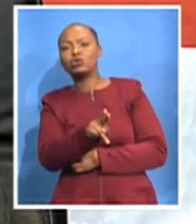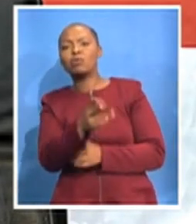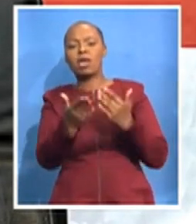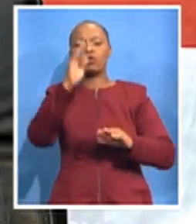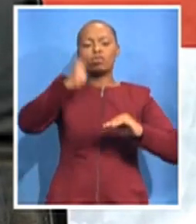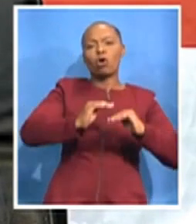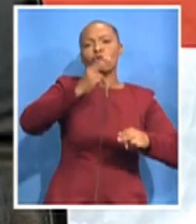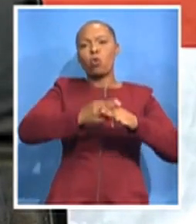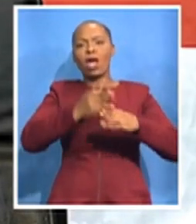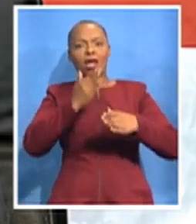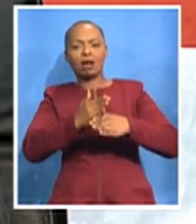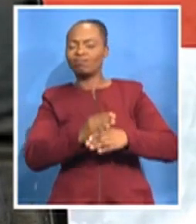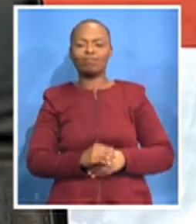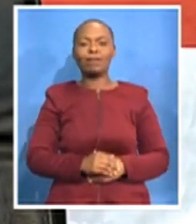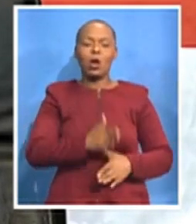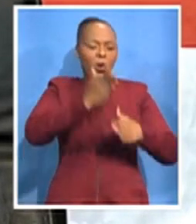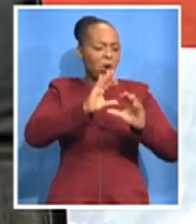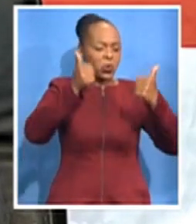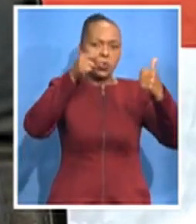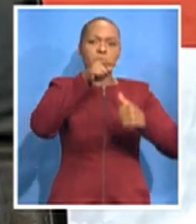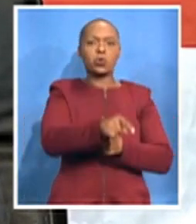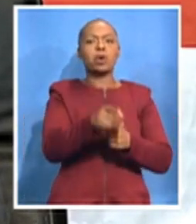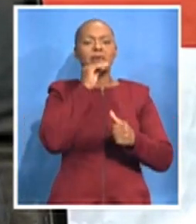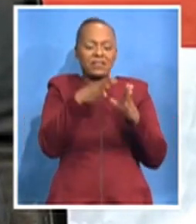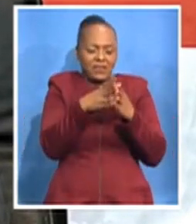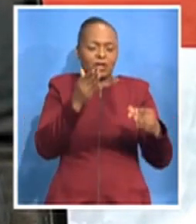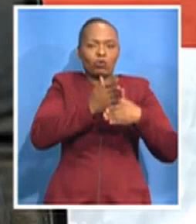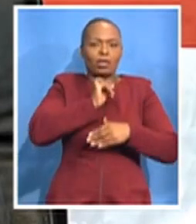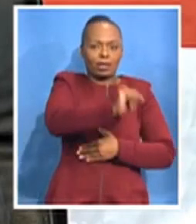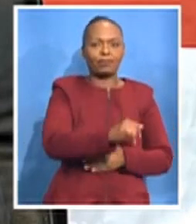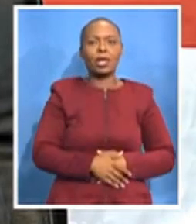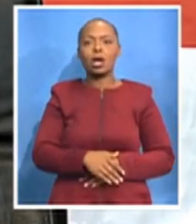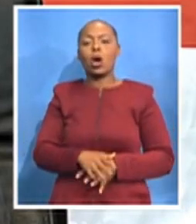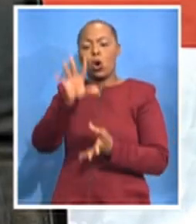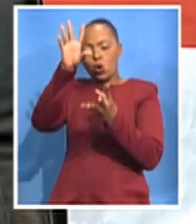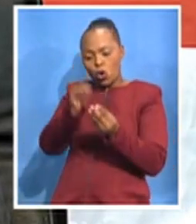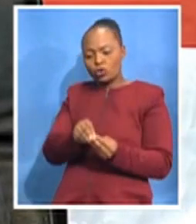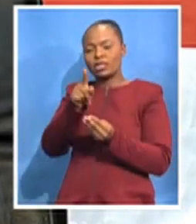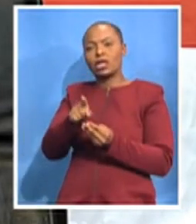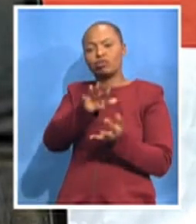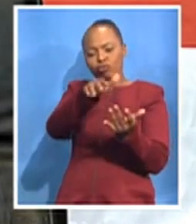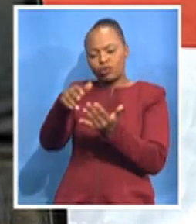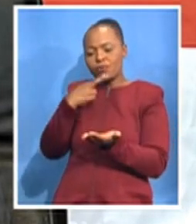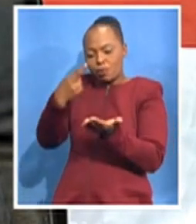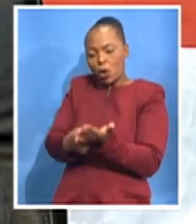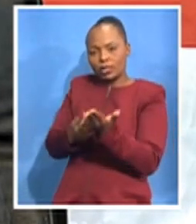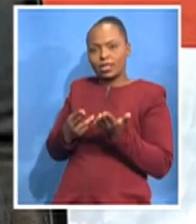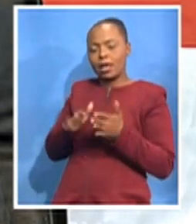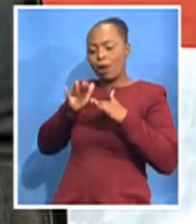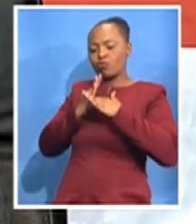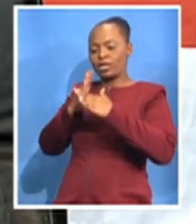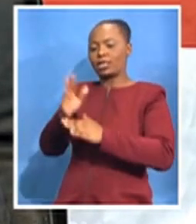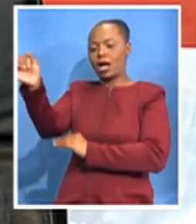submitted that the conclusions which were made by the public protector in the report on the appointment of LT was